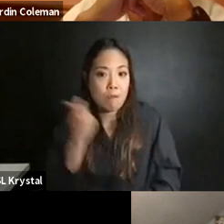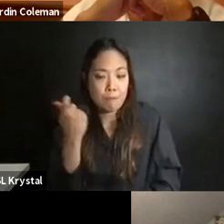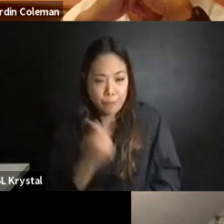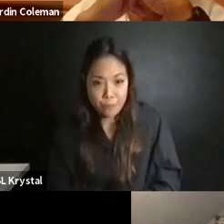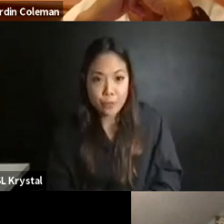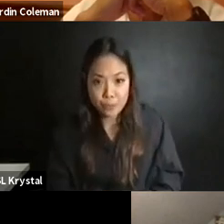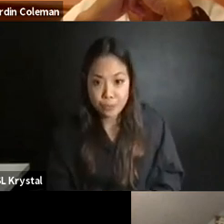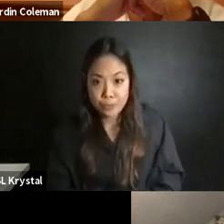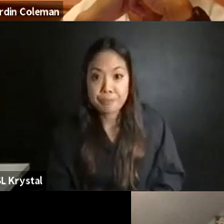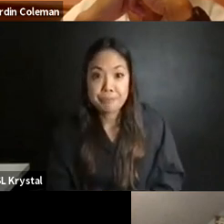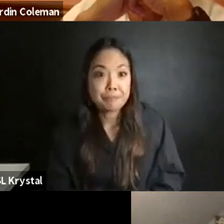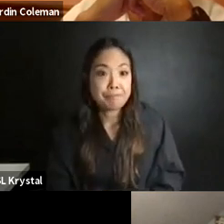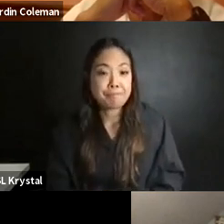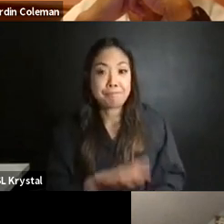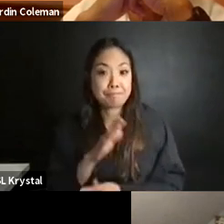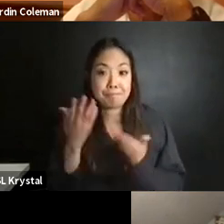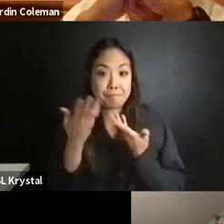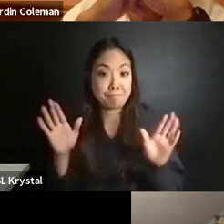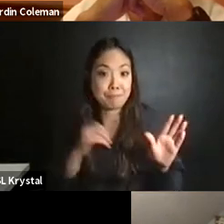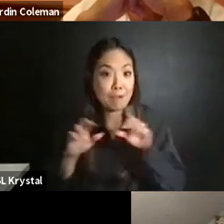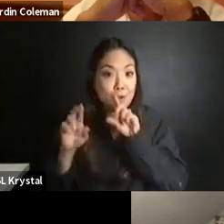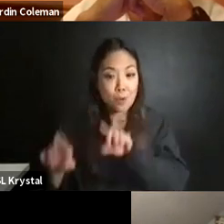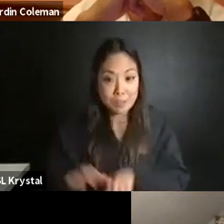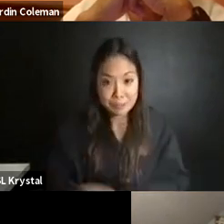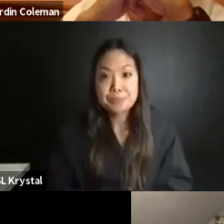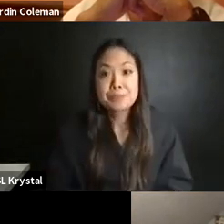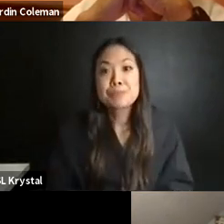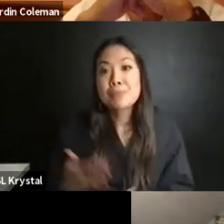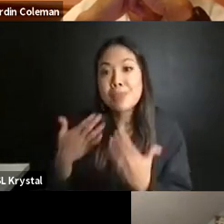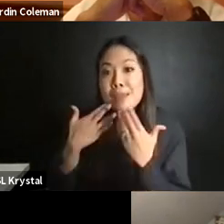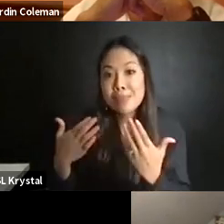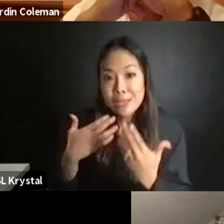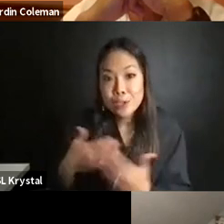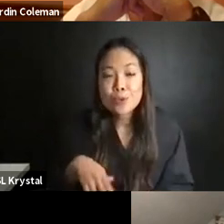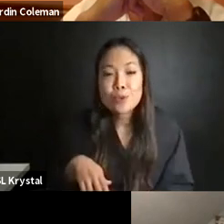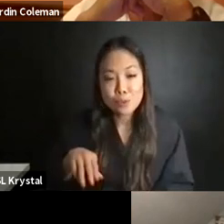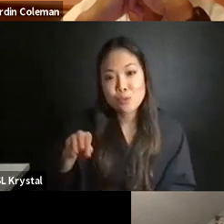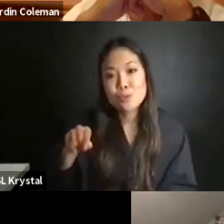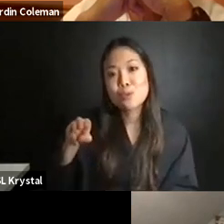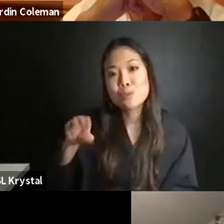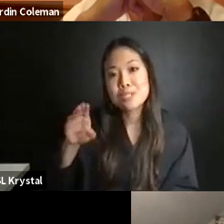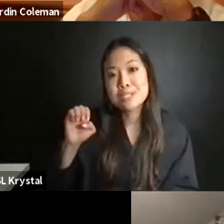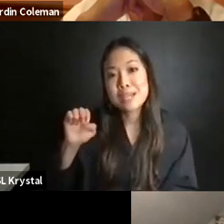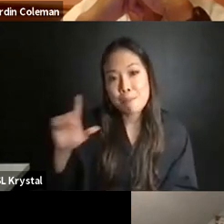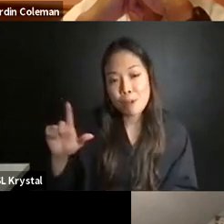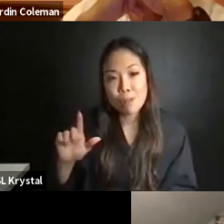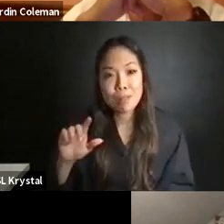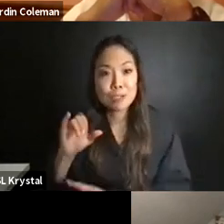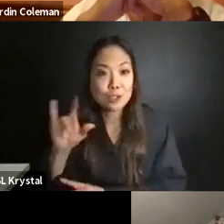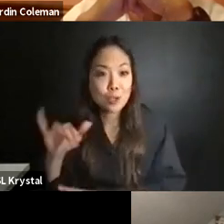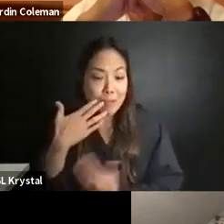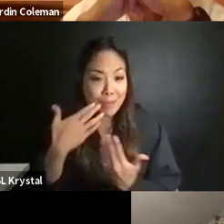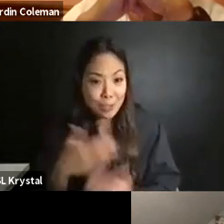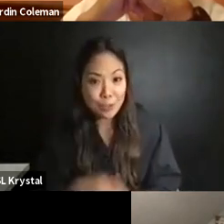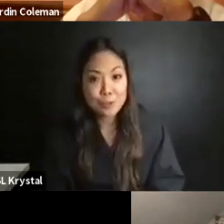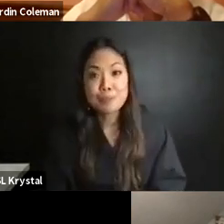that concludes my report um thank you thank you miss campbell um and jody and the rest of the team for the support the only thing i would like to add that i